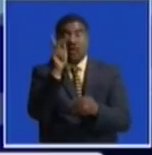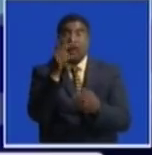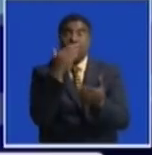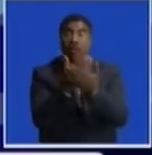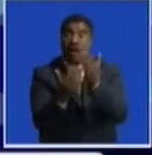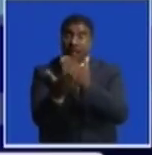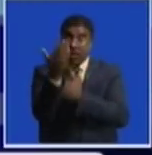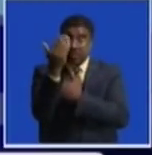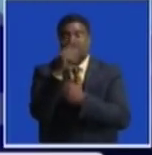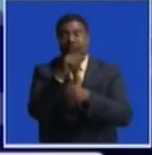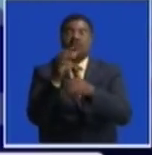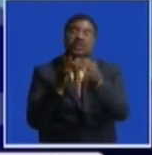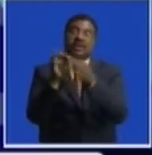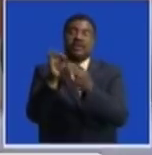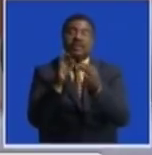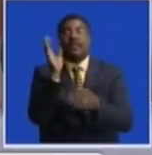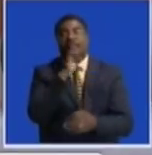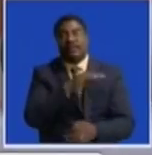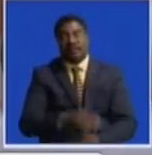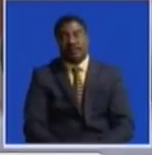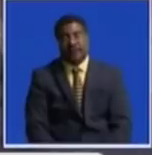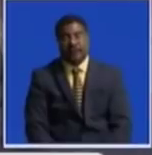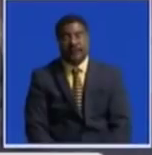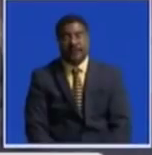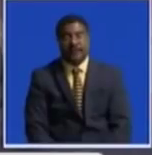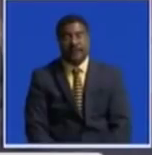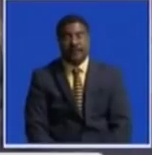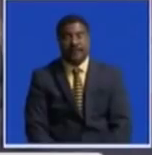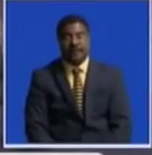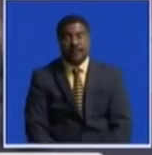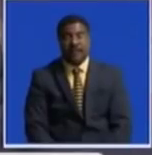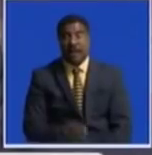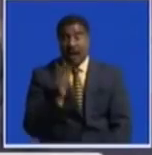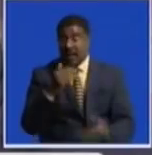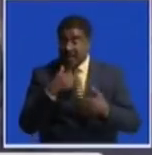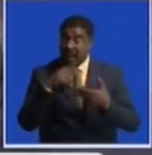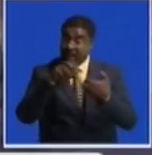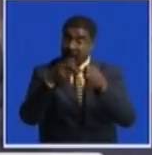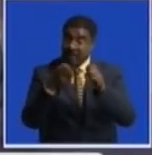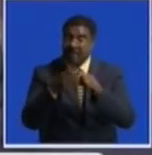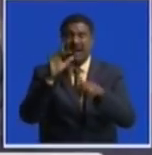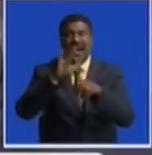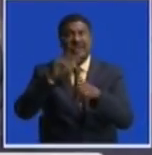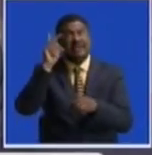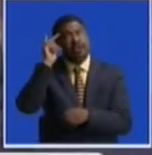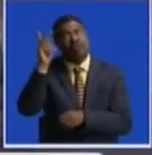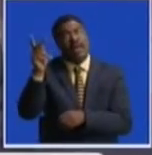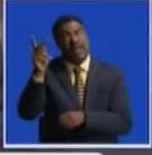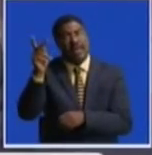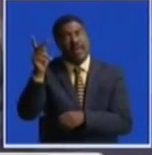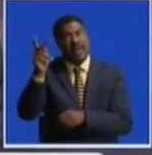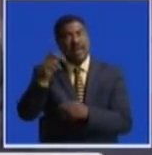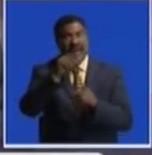Zambia program in Lusaka. Some system disturbance at our Kitwe 330 to